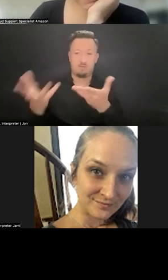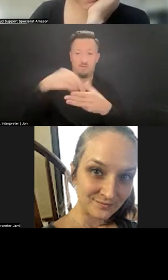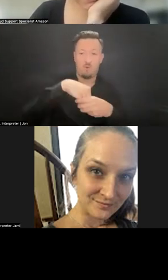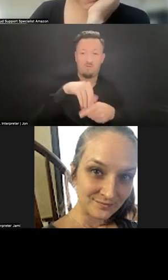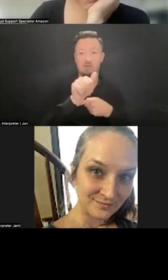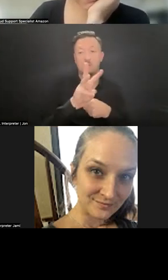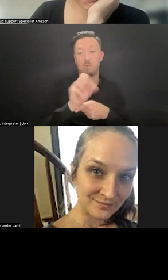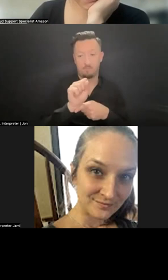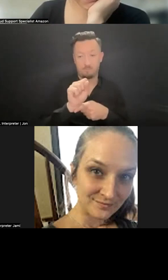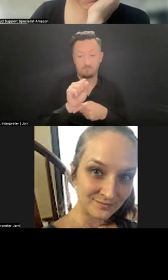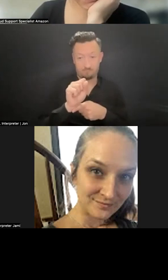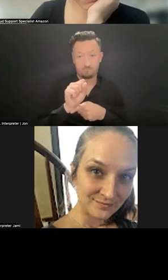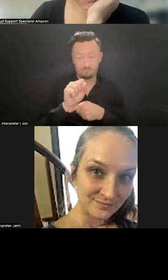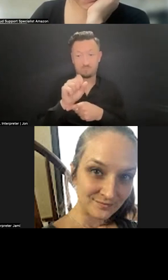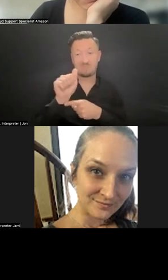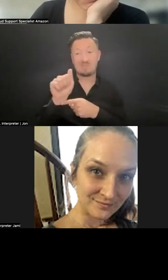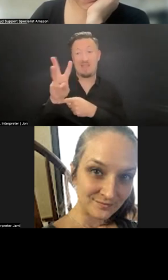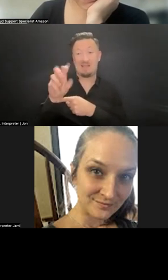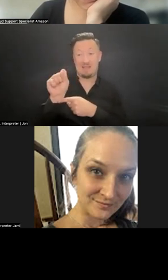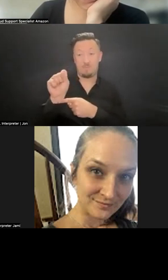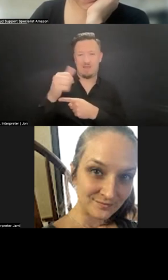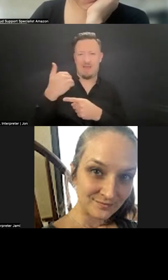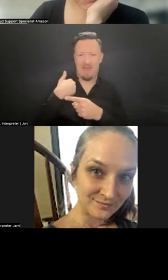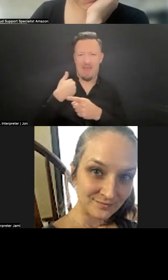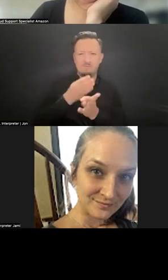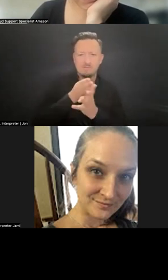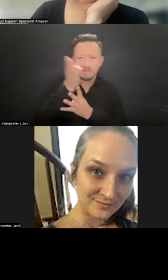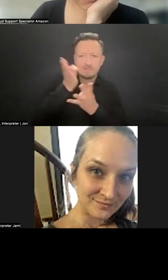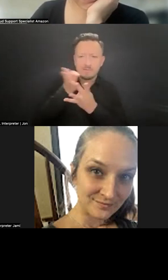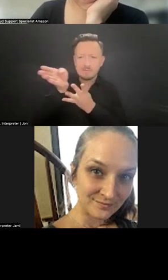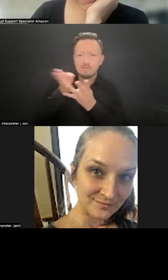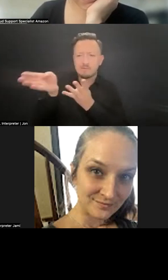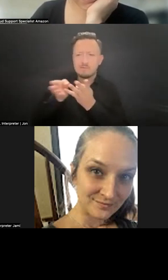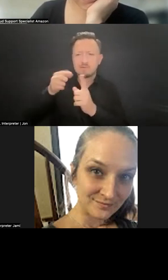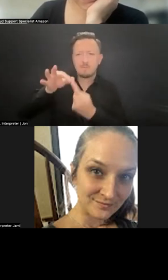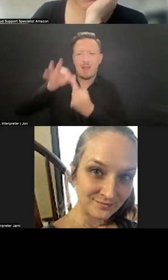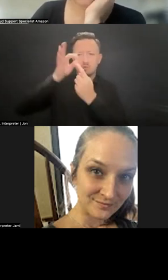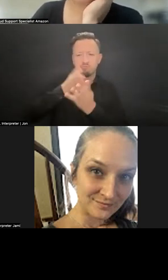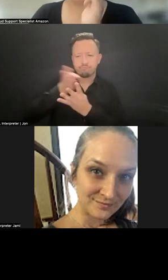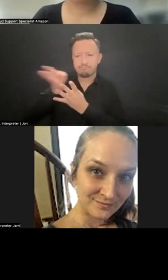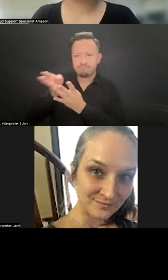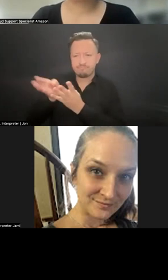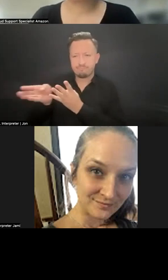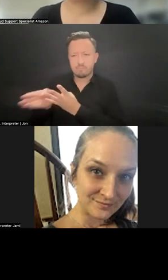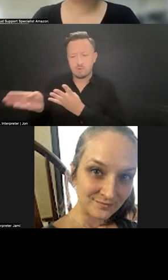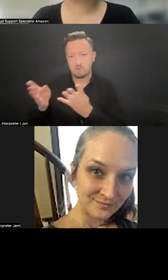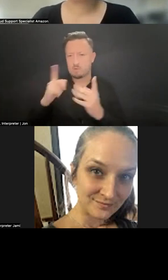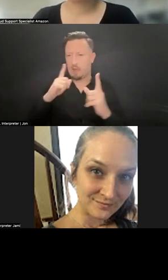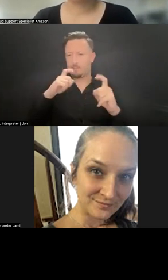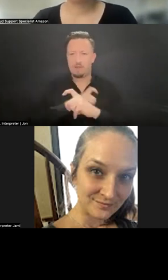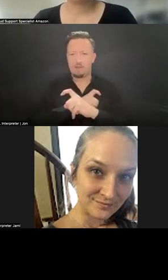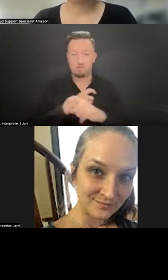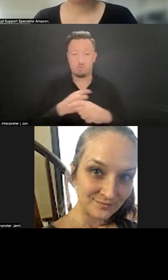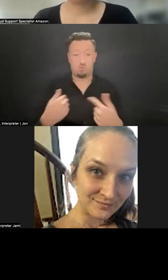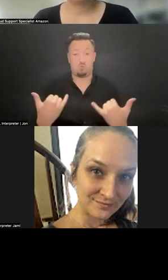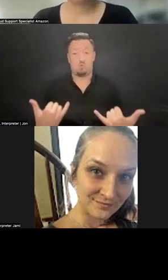and specializing in all of them is very complex and so forth. So today's topic, we're gonna